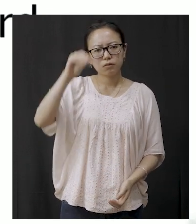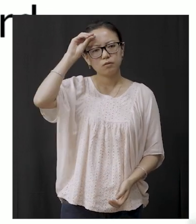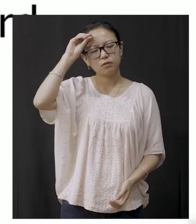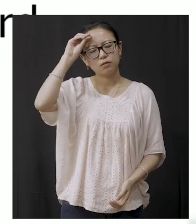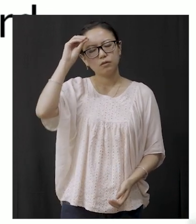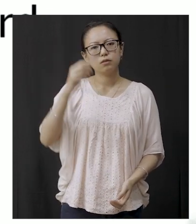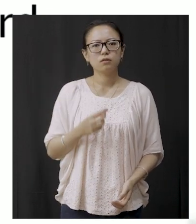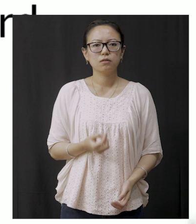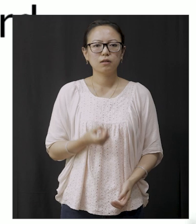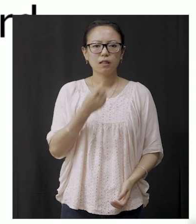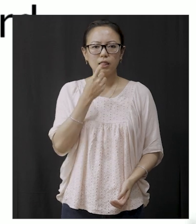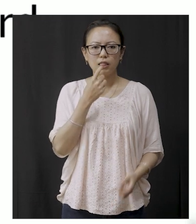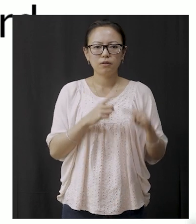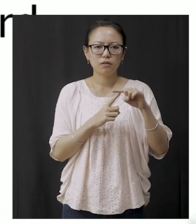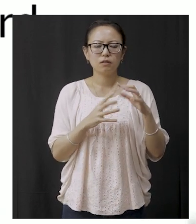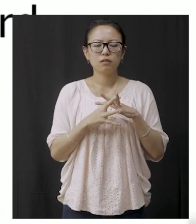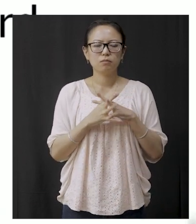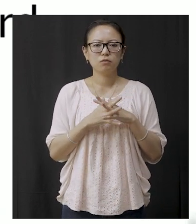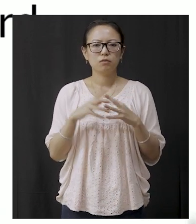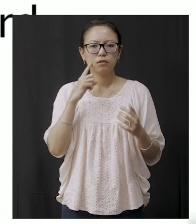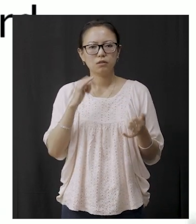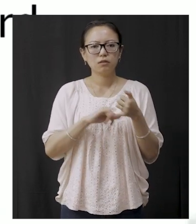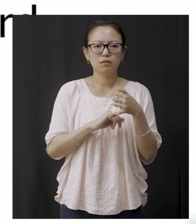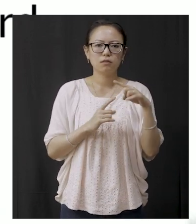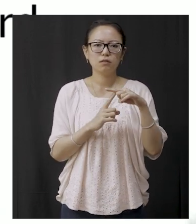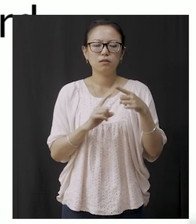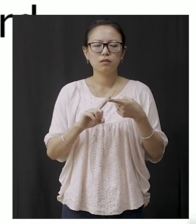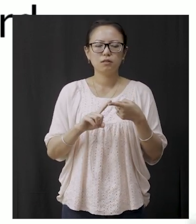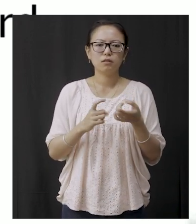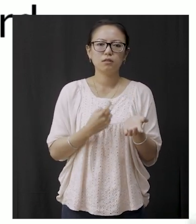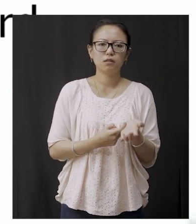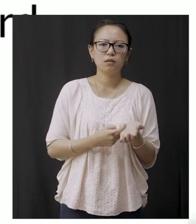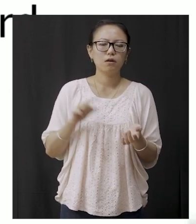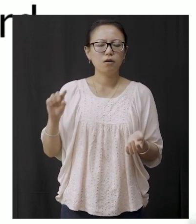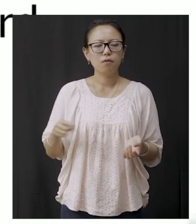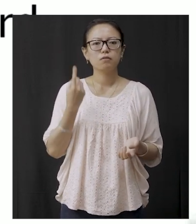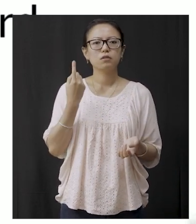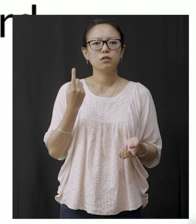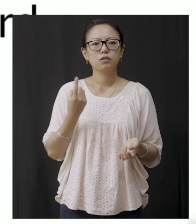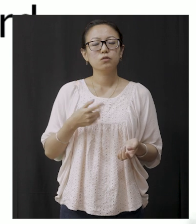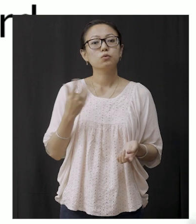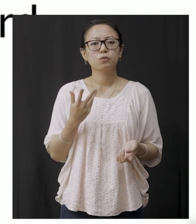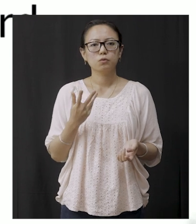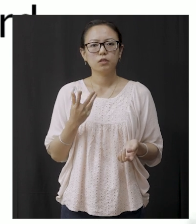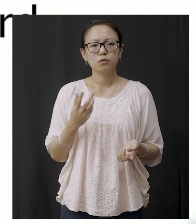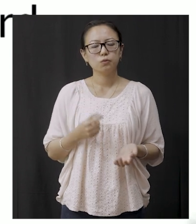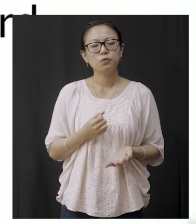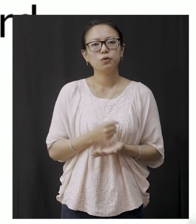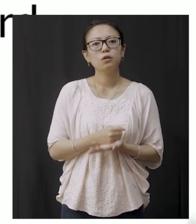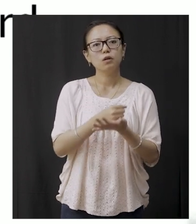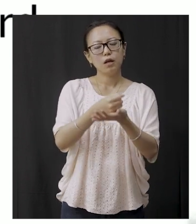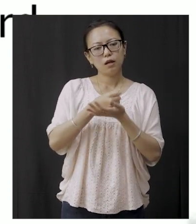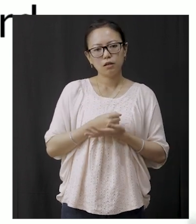properly and to speak properly. Okay, the poem will help us learn to